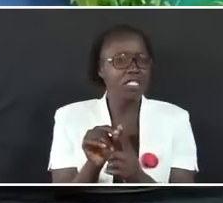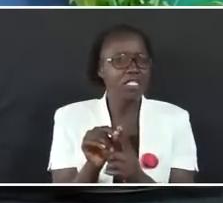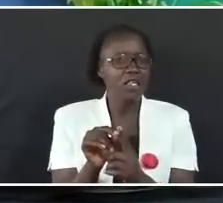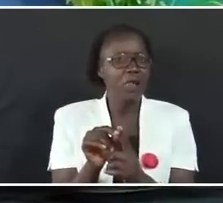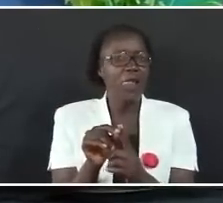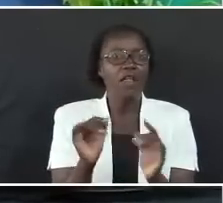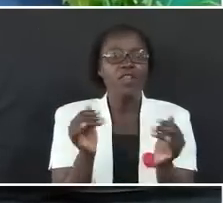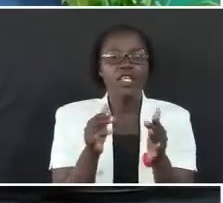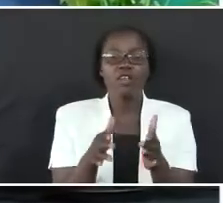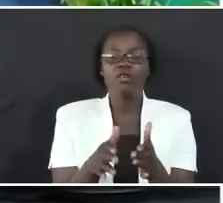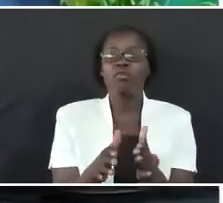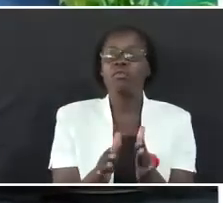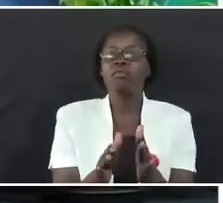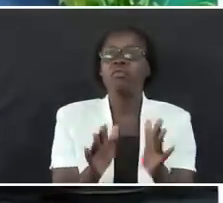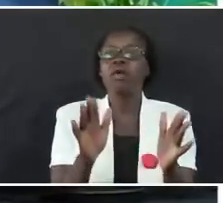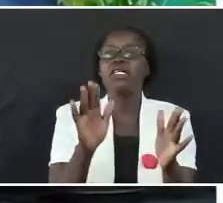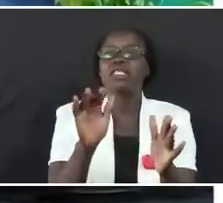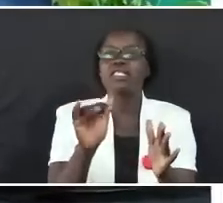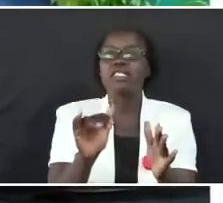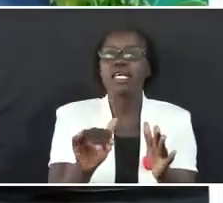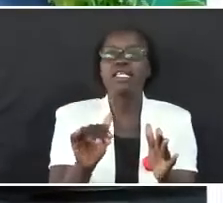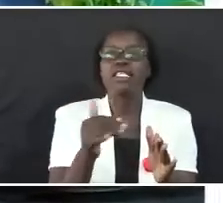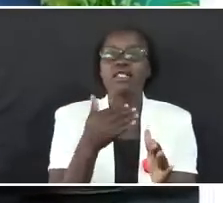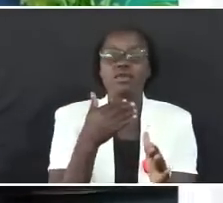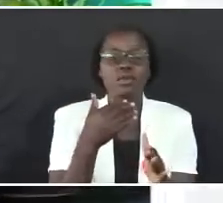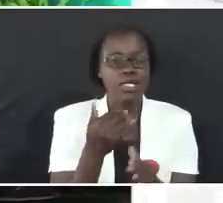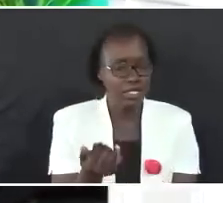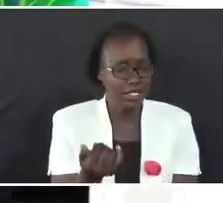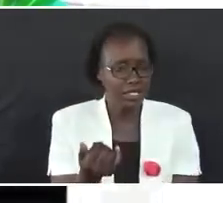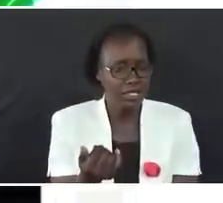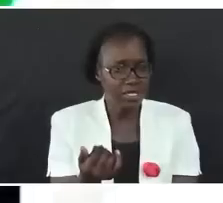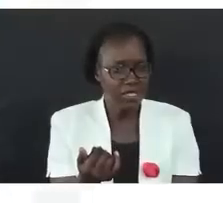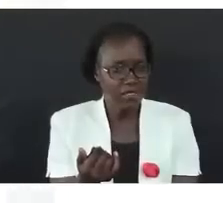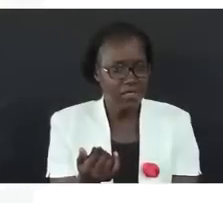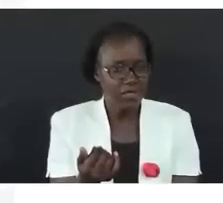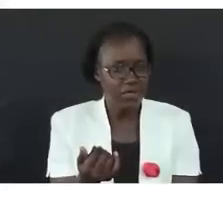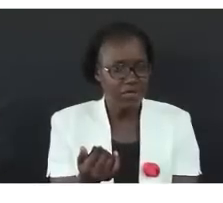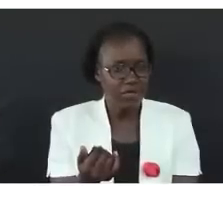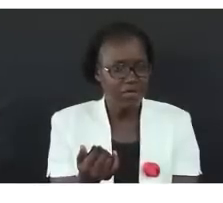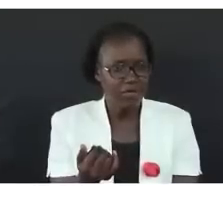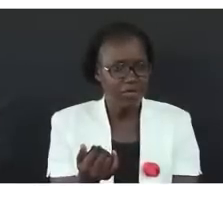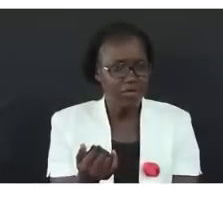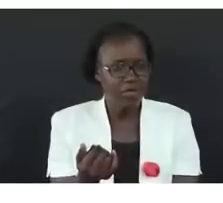new parts that were devised by man. Perfected.